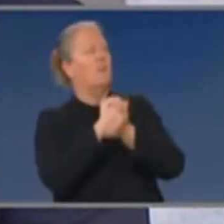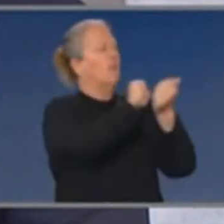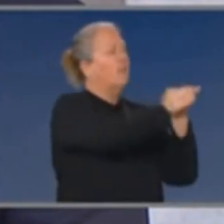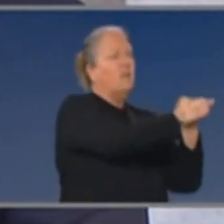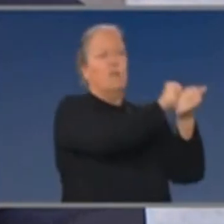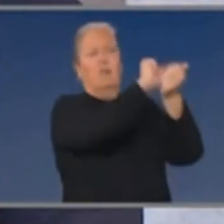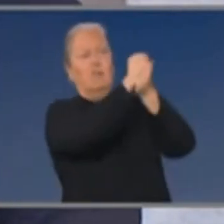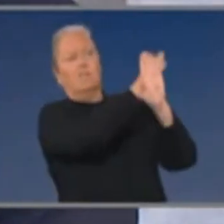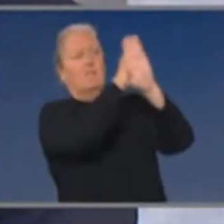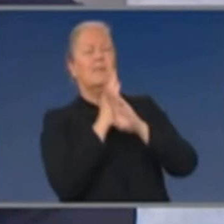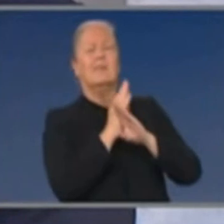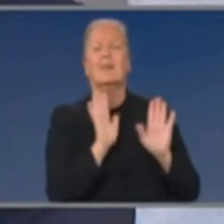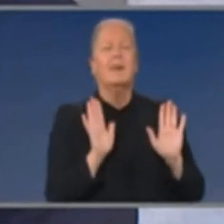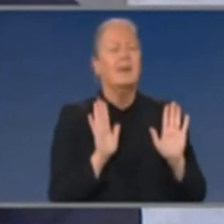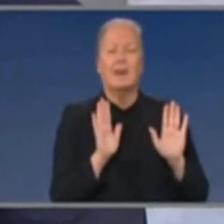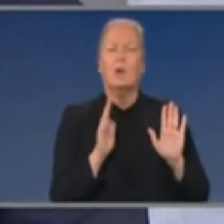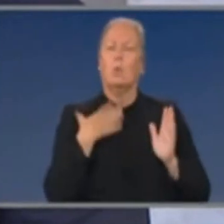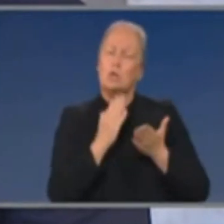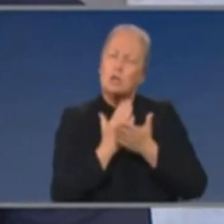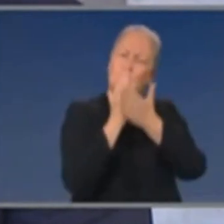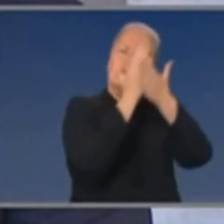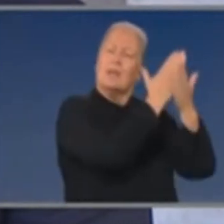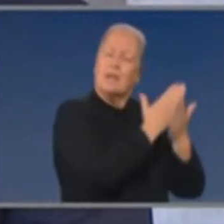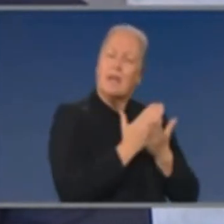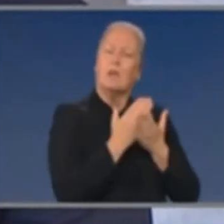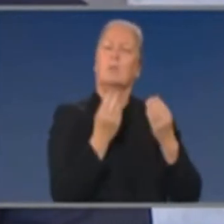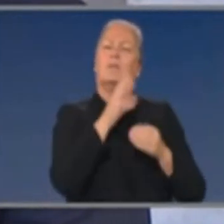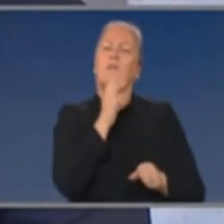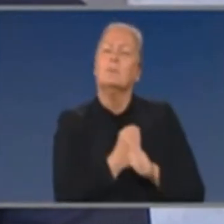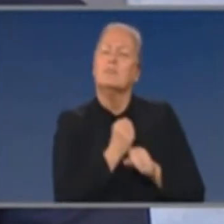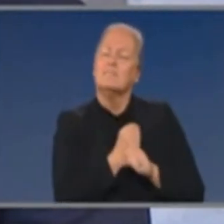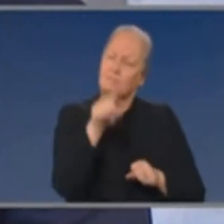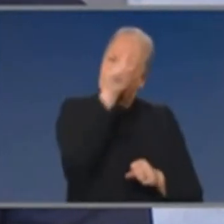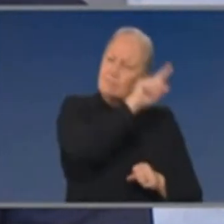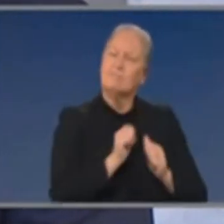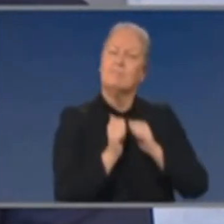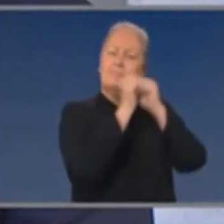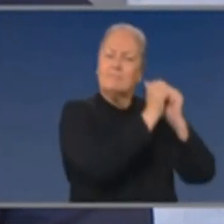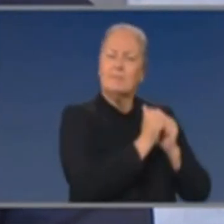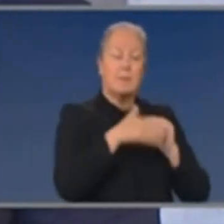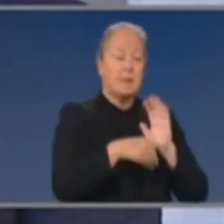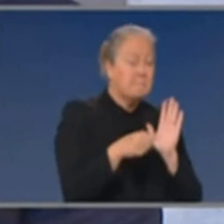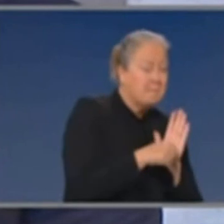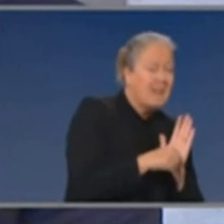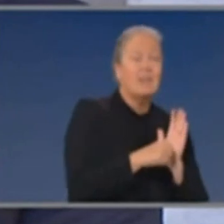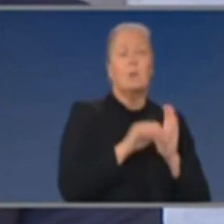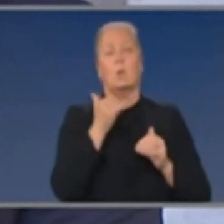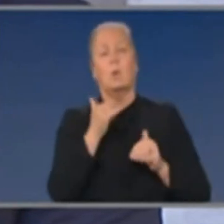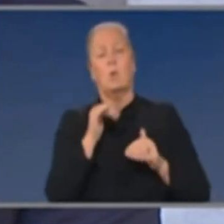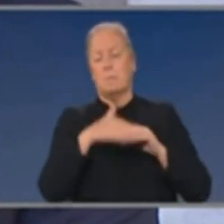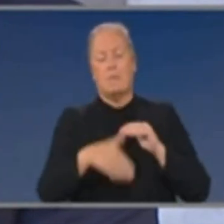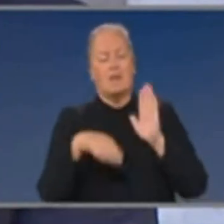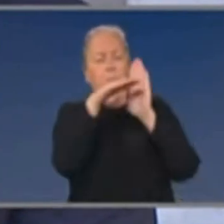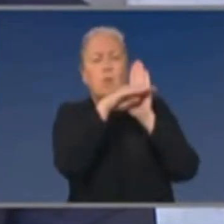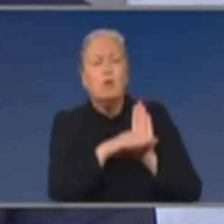take precautions for health reasons, and that should be done on health advice. But we're one country, and we'll succeed by